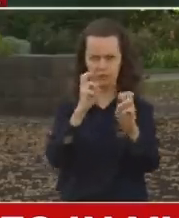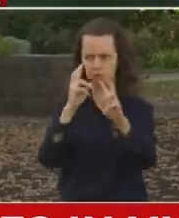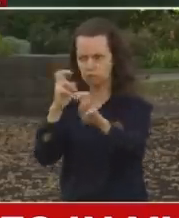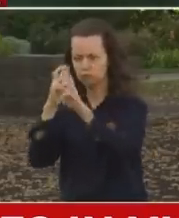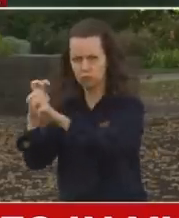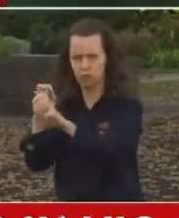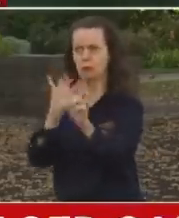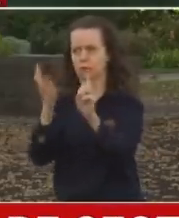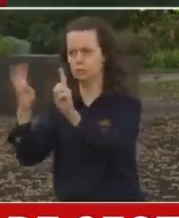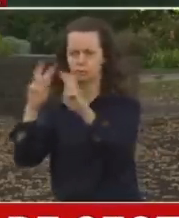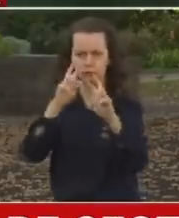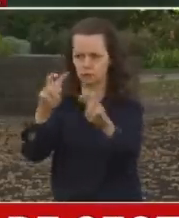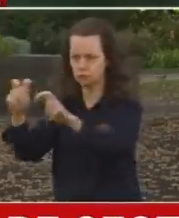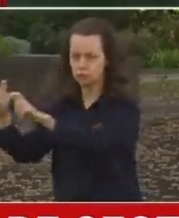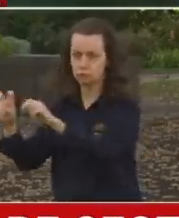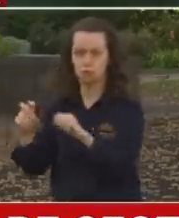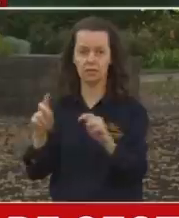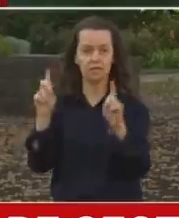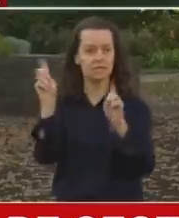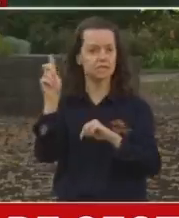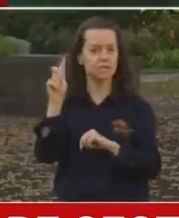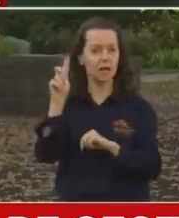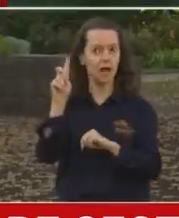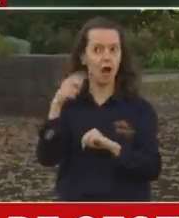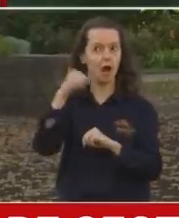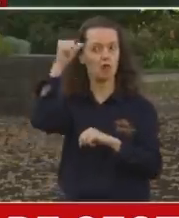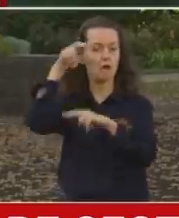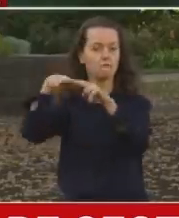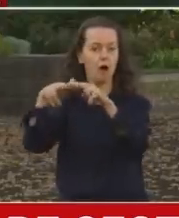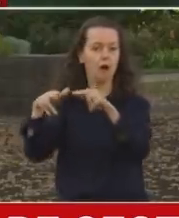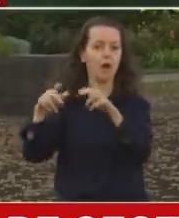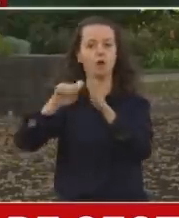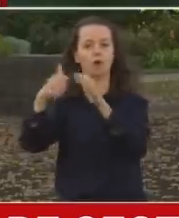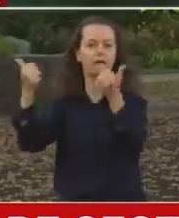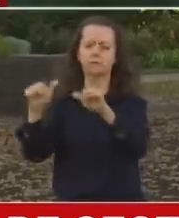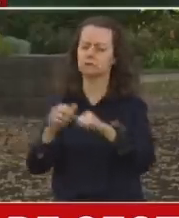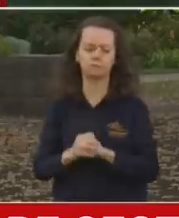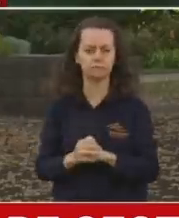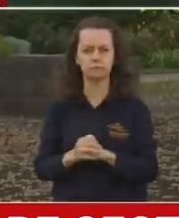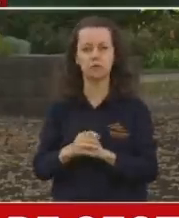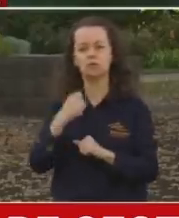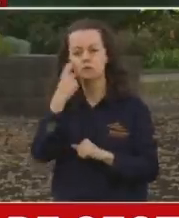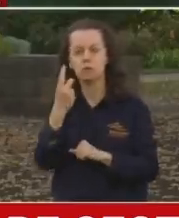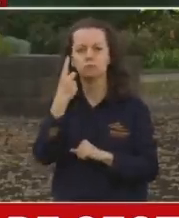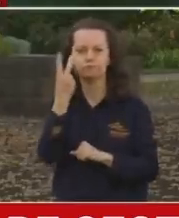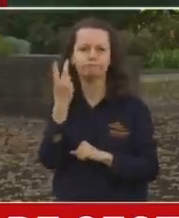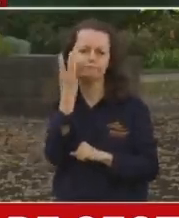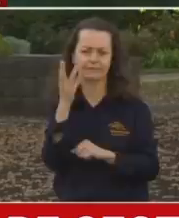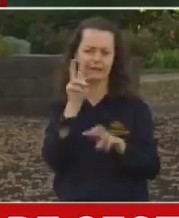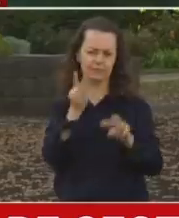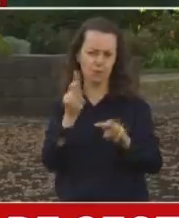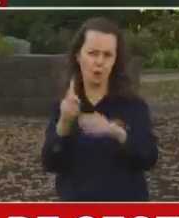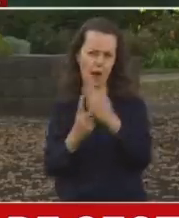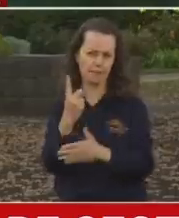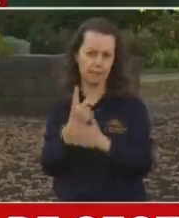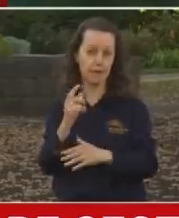the possibility that this outbreak will get worse before it gets better. That's the situation that we're in right now, and I want to be upfront